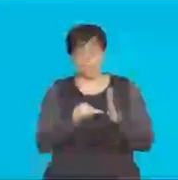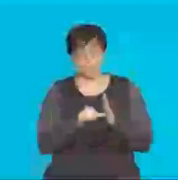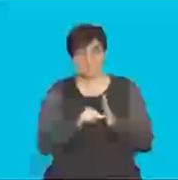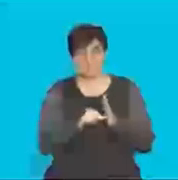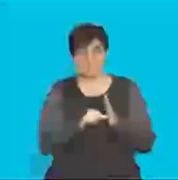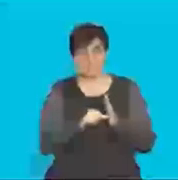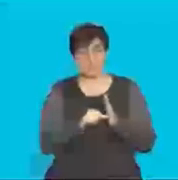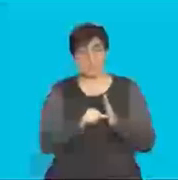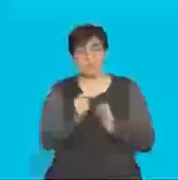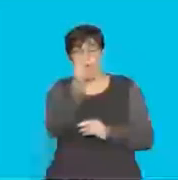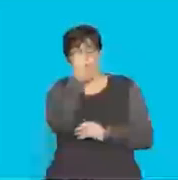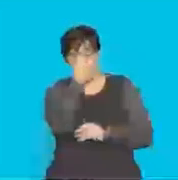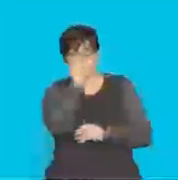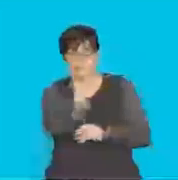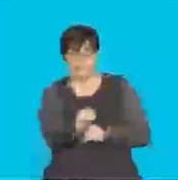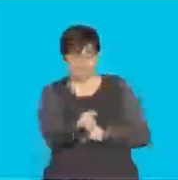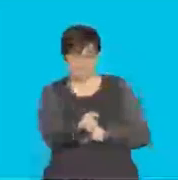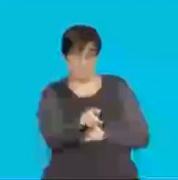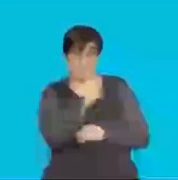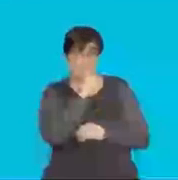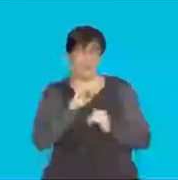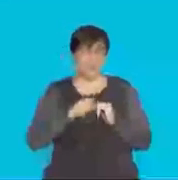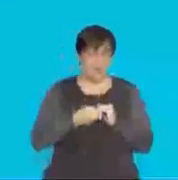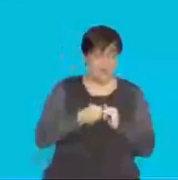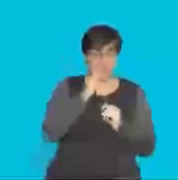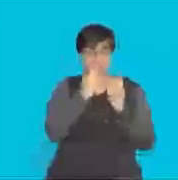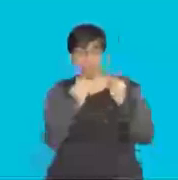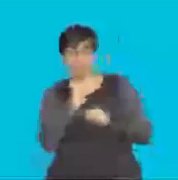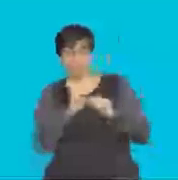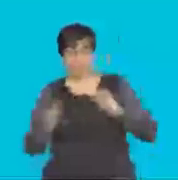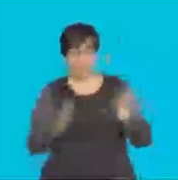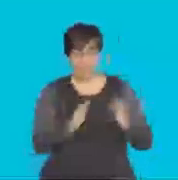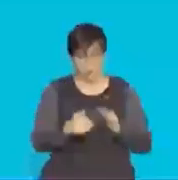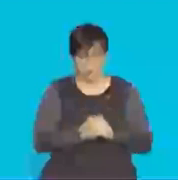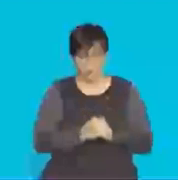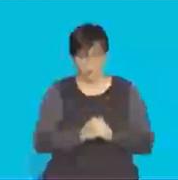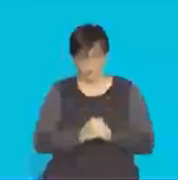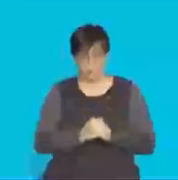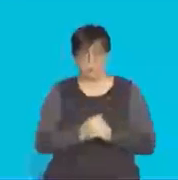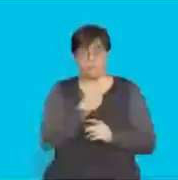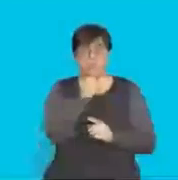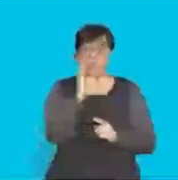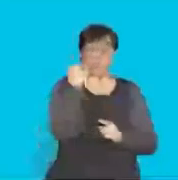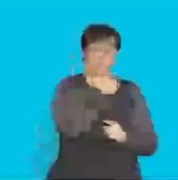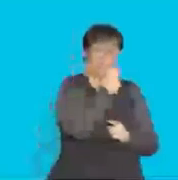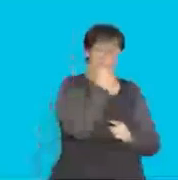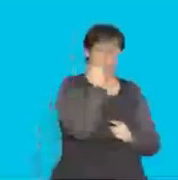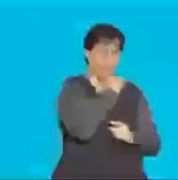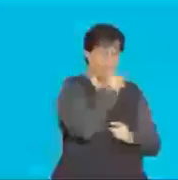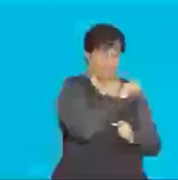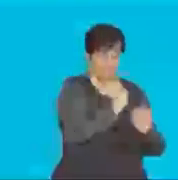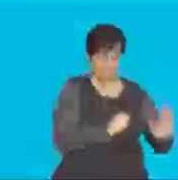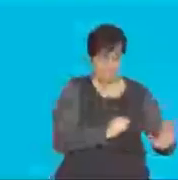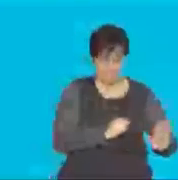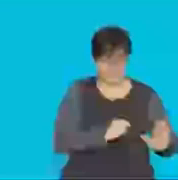we have this understanding before we get into trying to solve this. So when we talk of white or when we refer